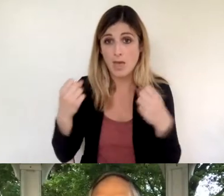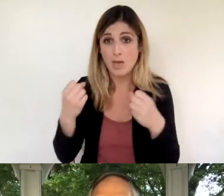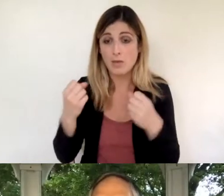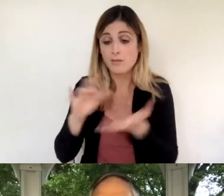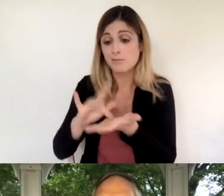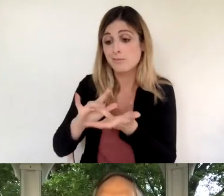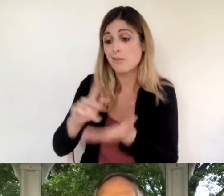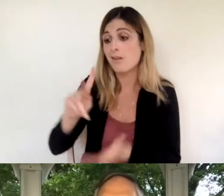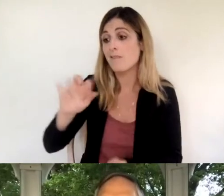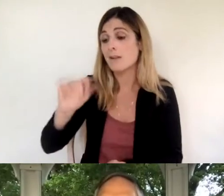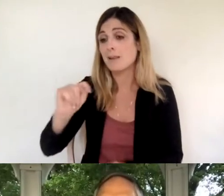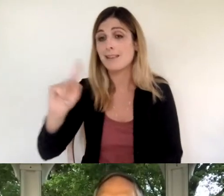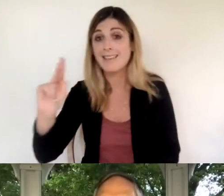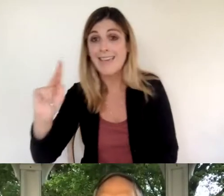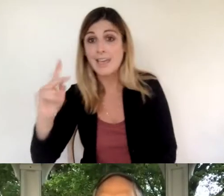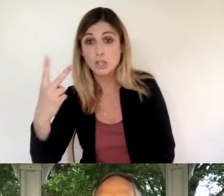fine.